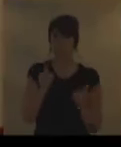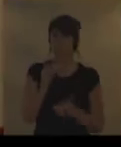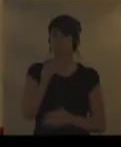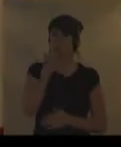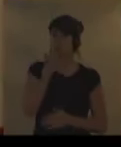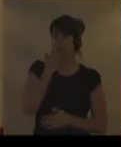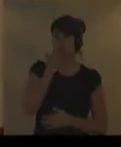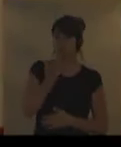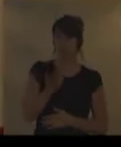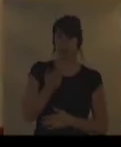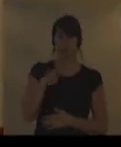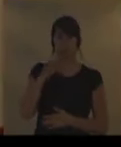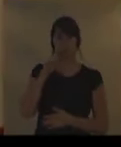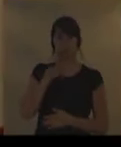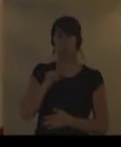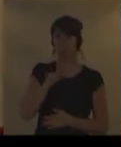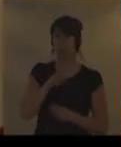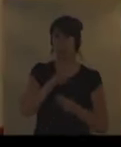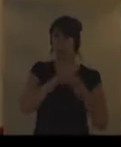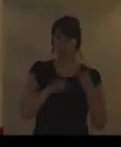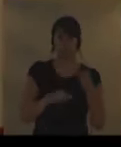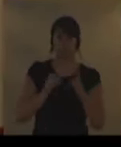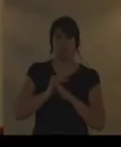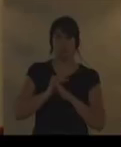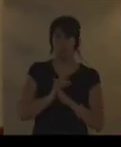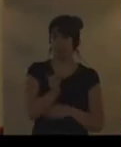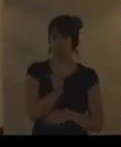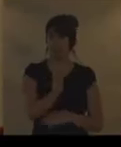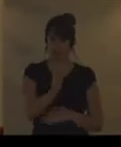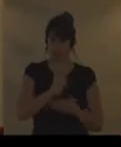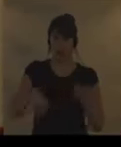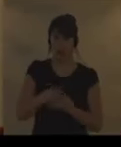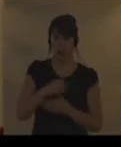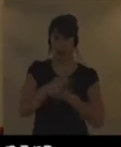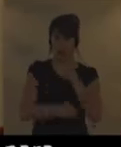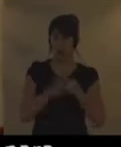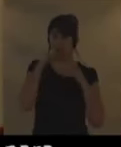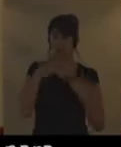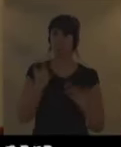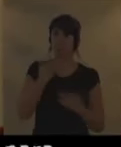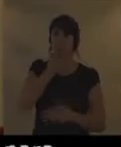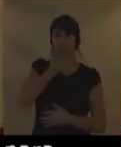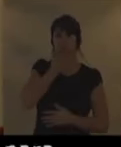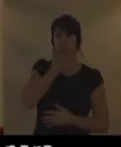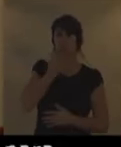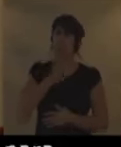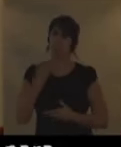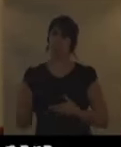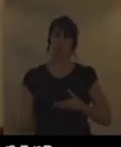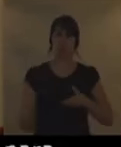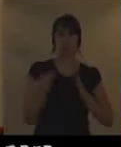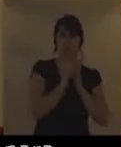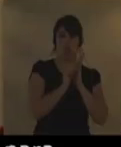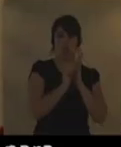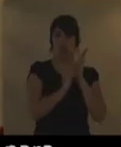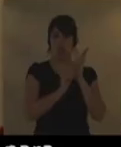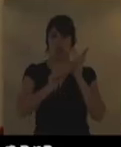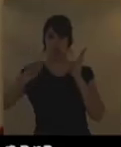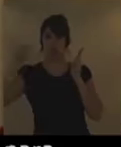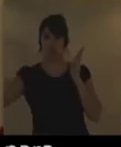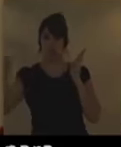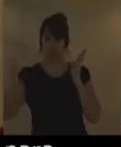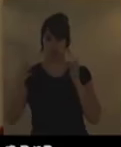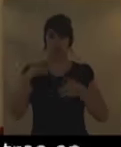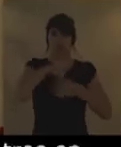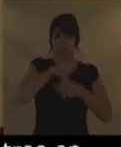distinguish the signs, we will integrate the others. The subject is to find a sign